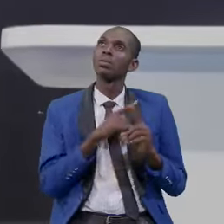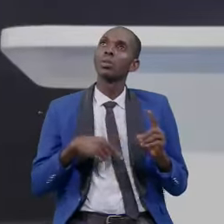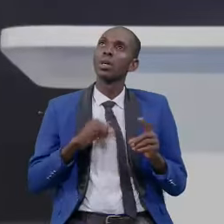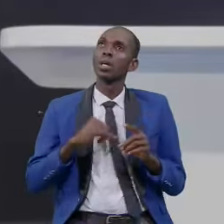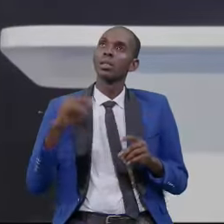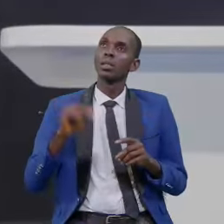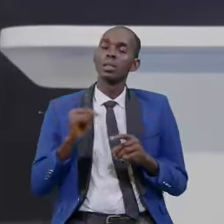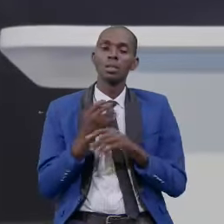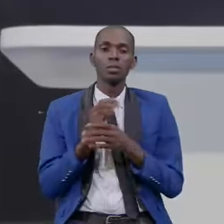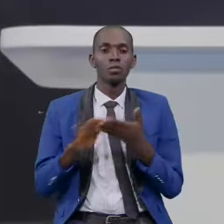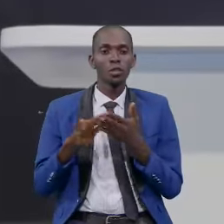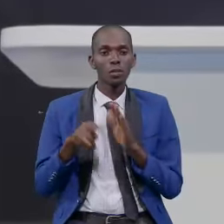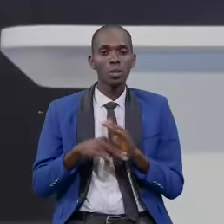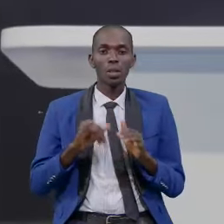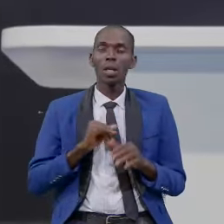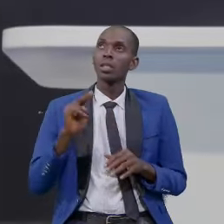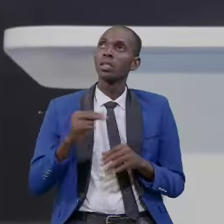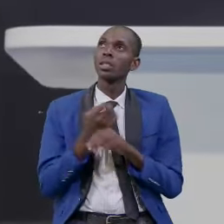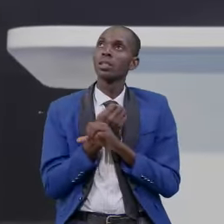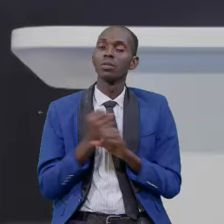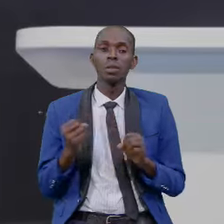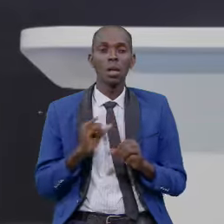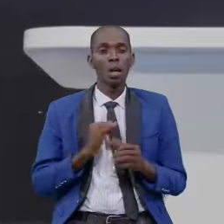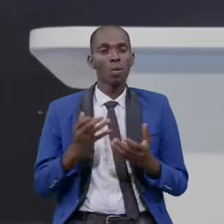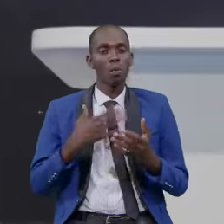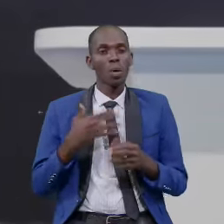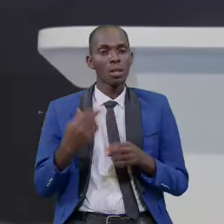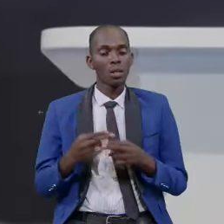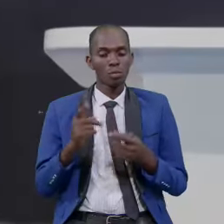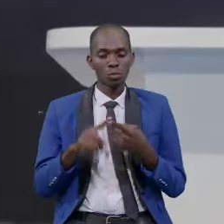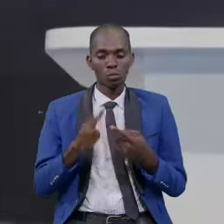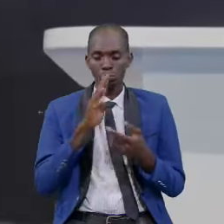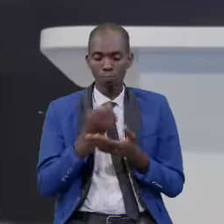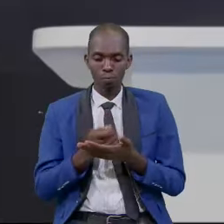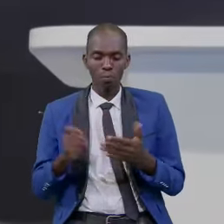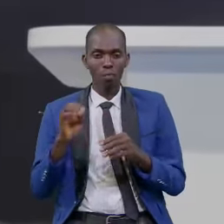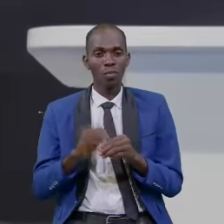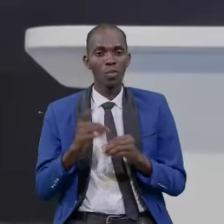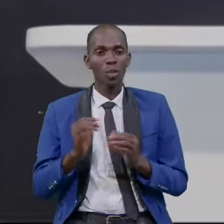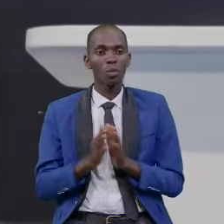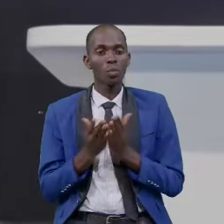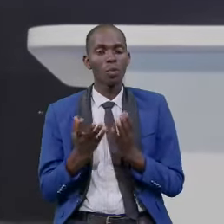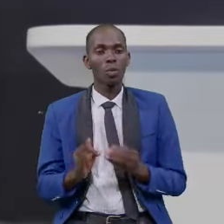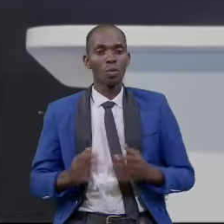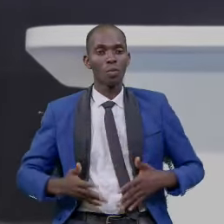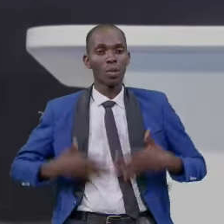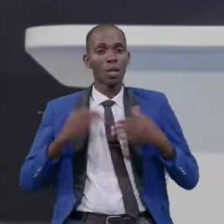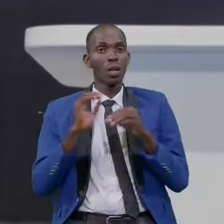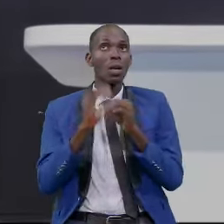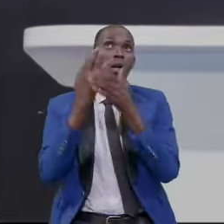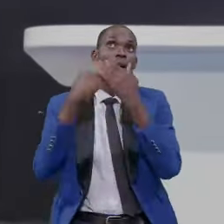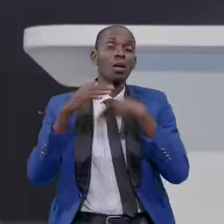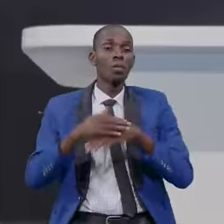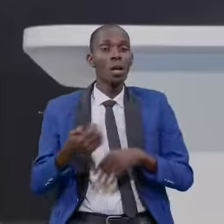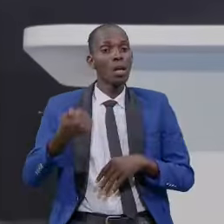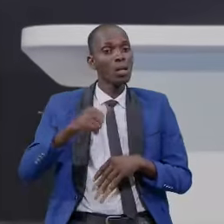my name to be written in the book of life in heaven. Wherever you are, God is waiting for